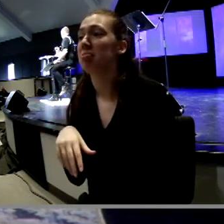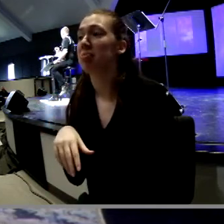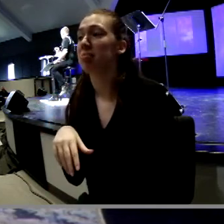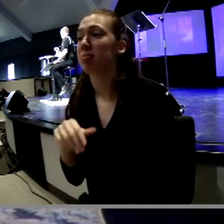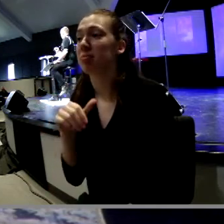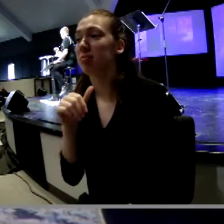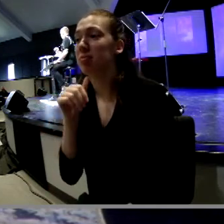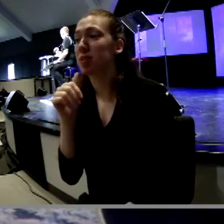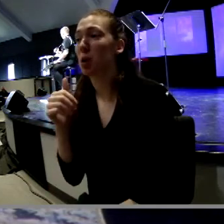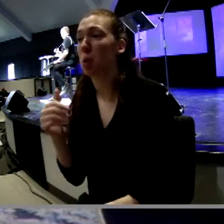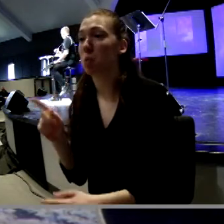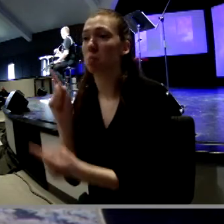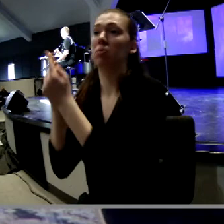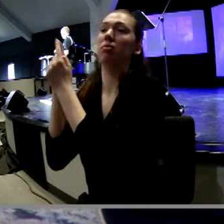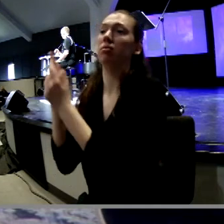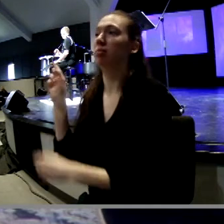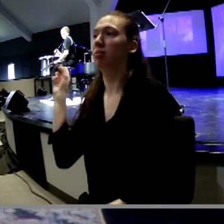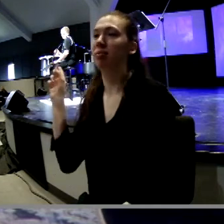don't ever meet with me.